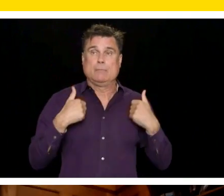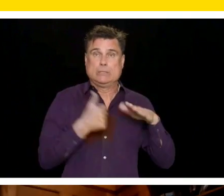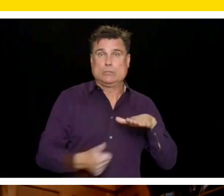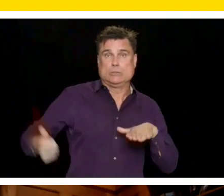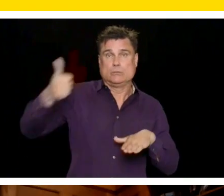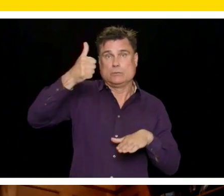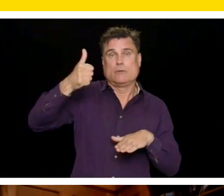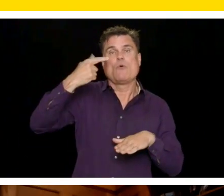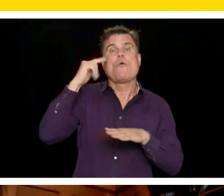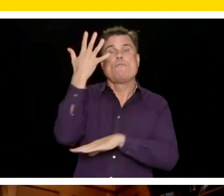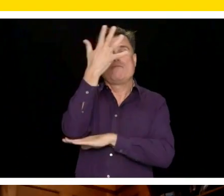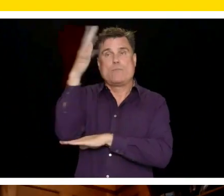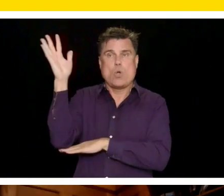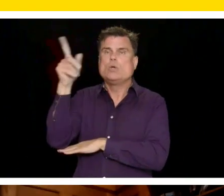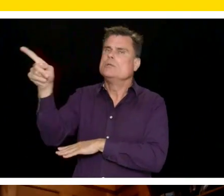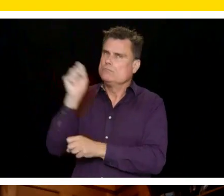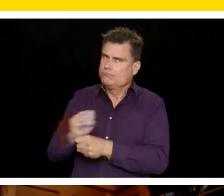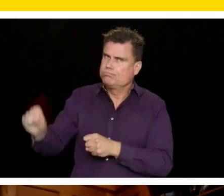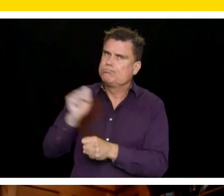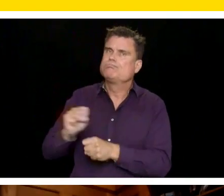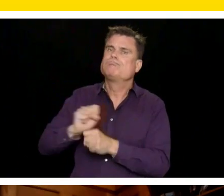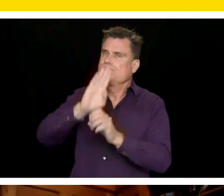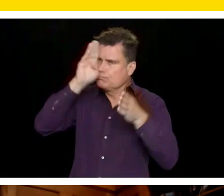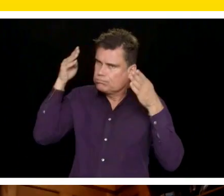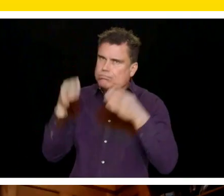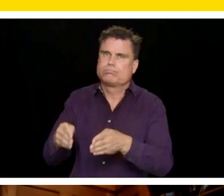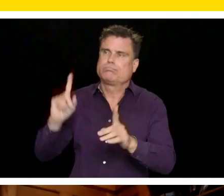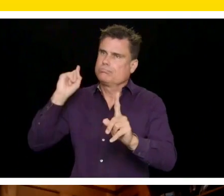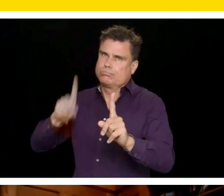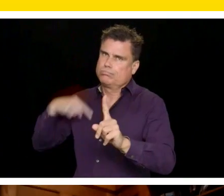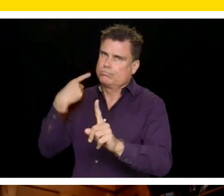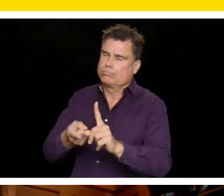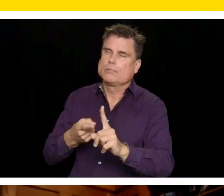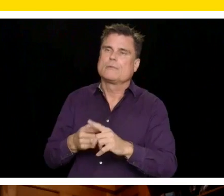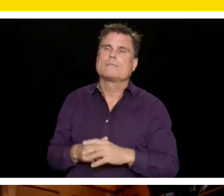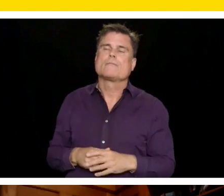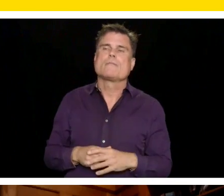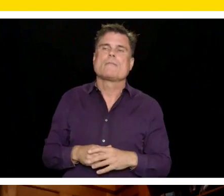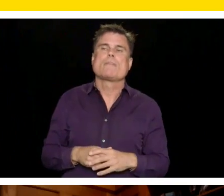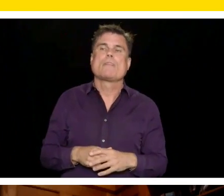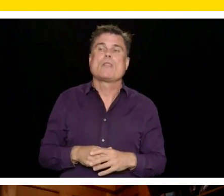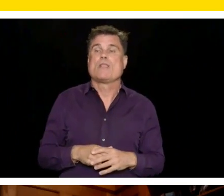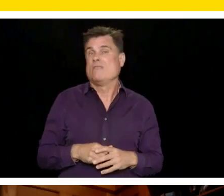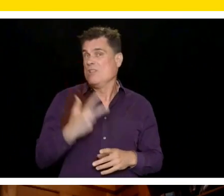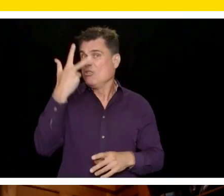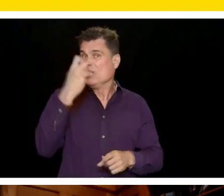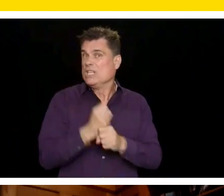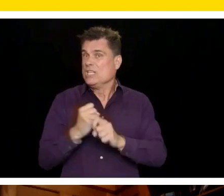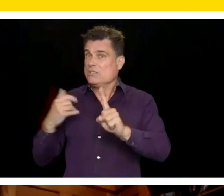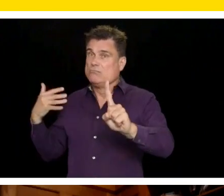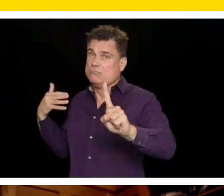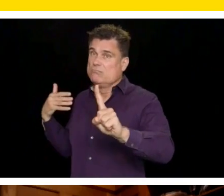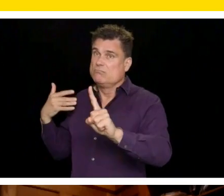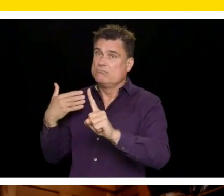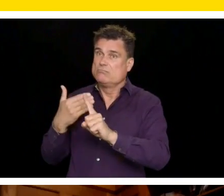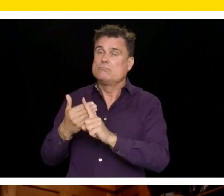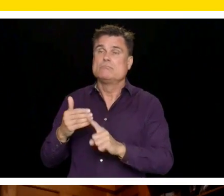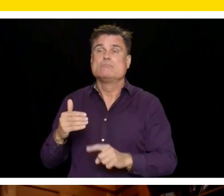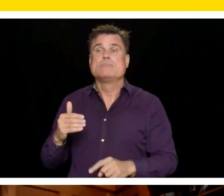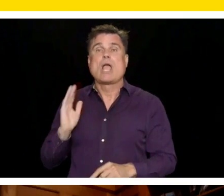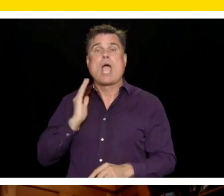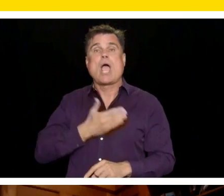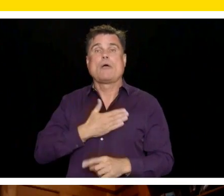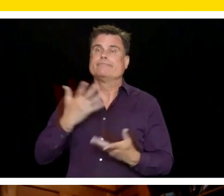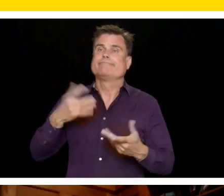our government's anniversary. But he's been working on this issue for the last 3 years. Because under the previous system,